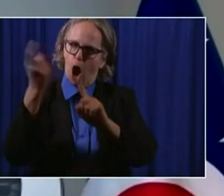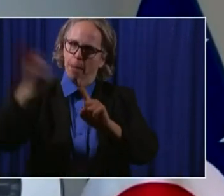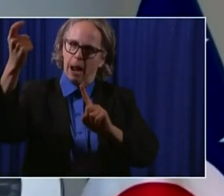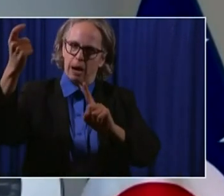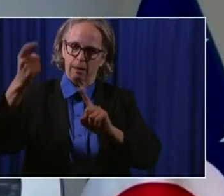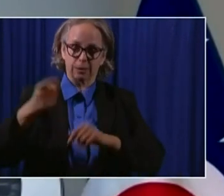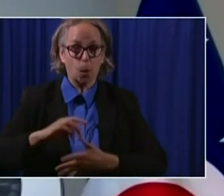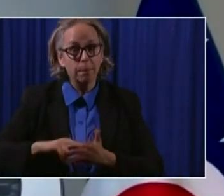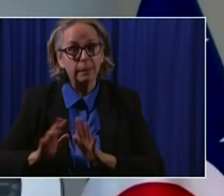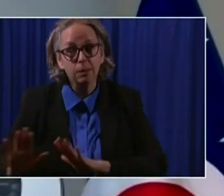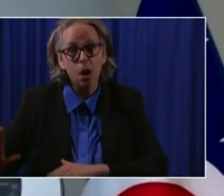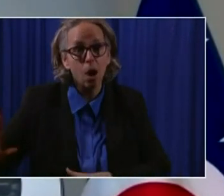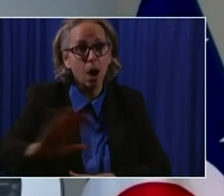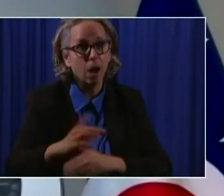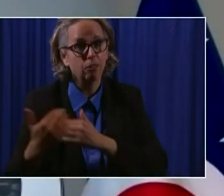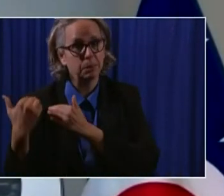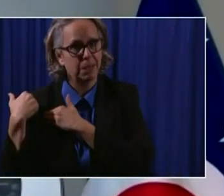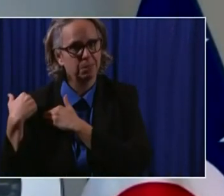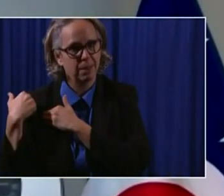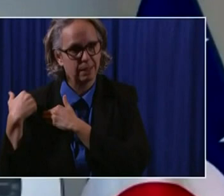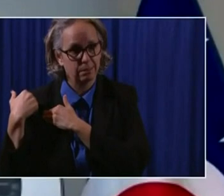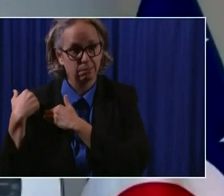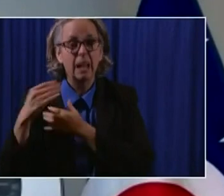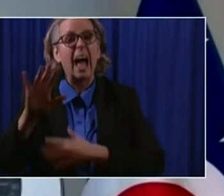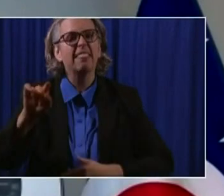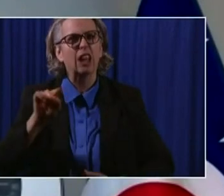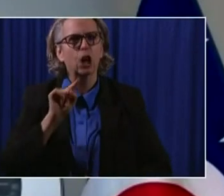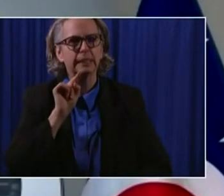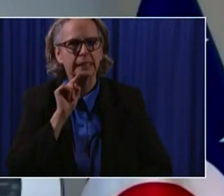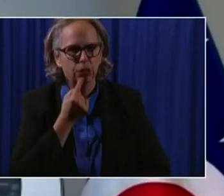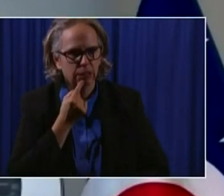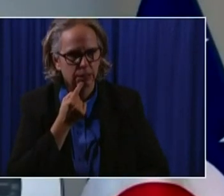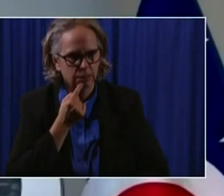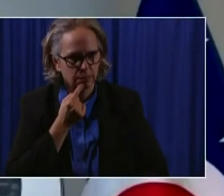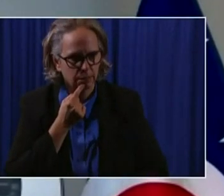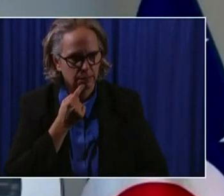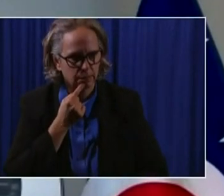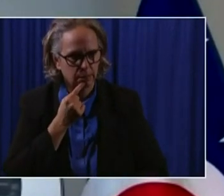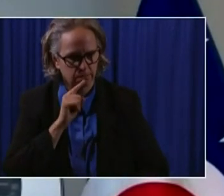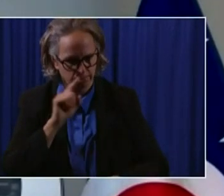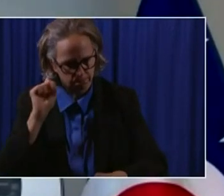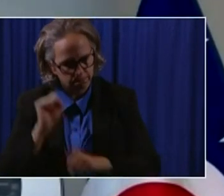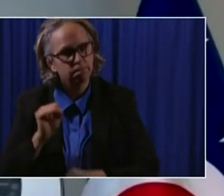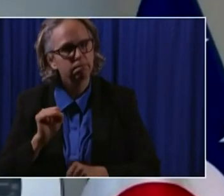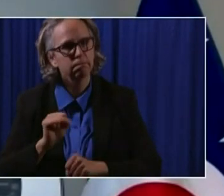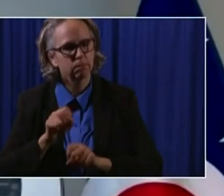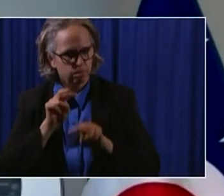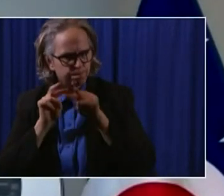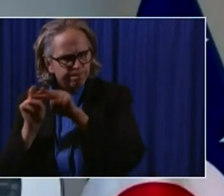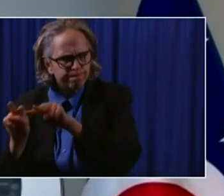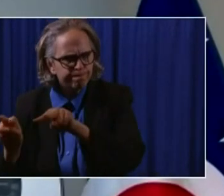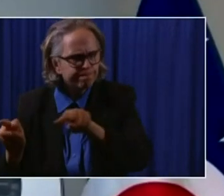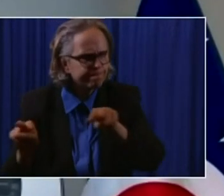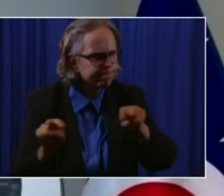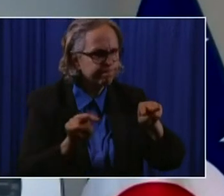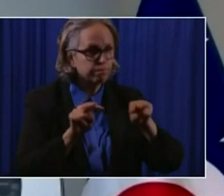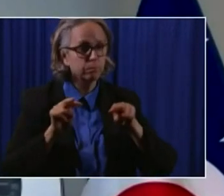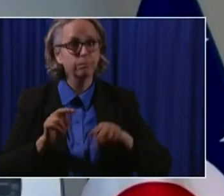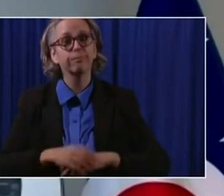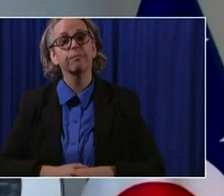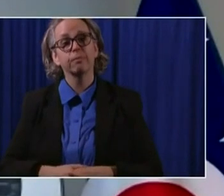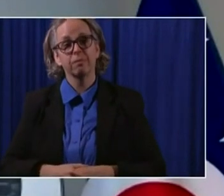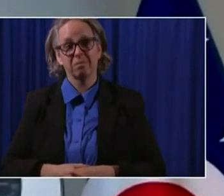accountability and the nature of how we're taking this seriously is super important. So When it comes to the coronavirus, we know that there